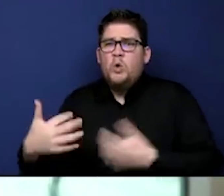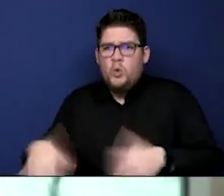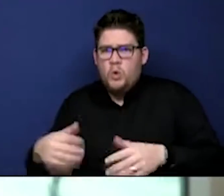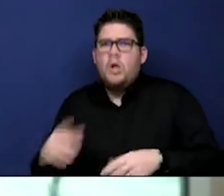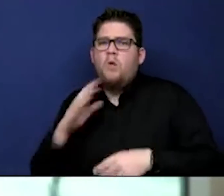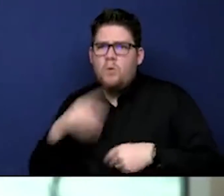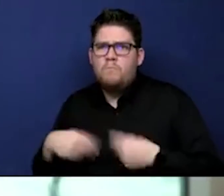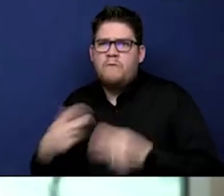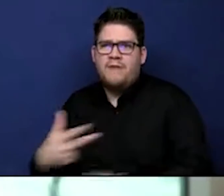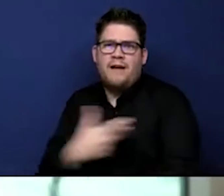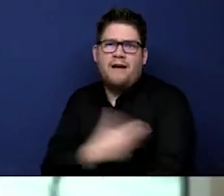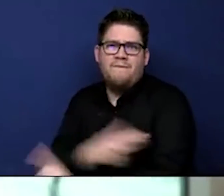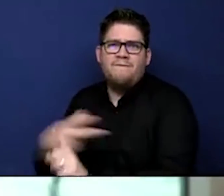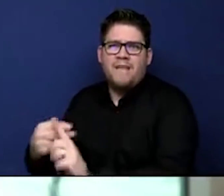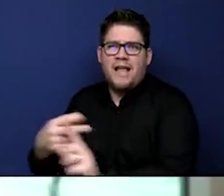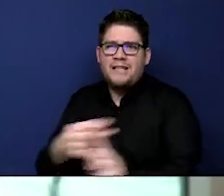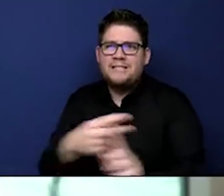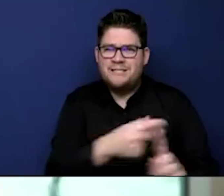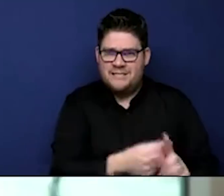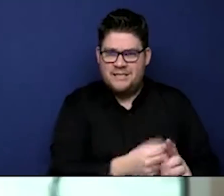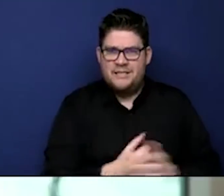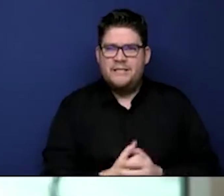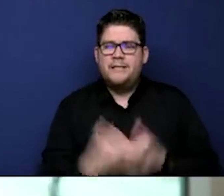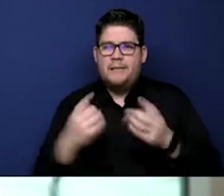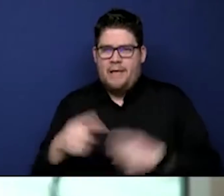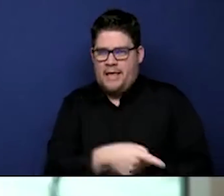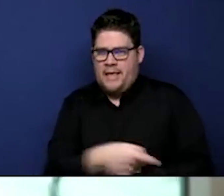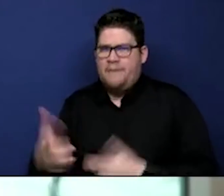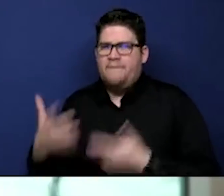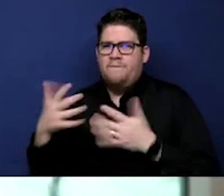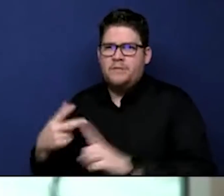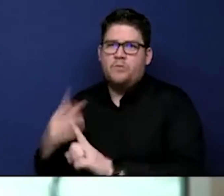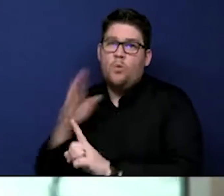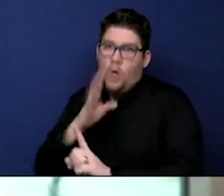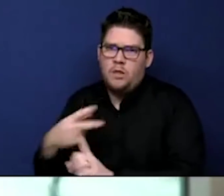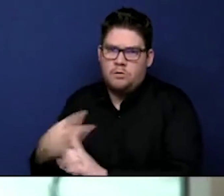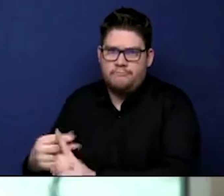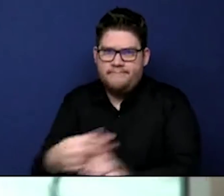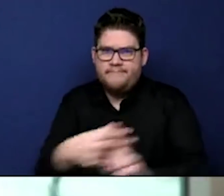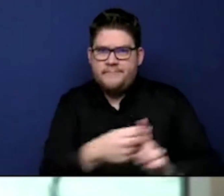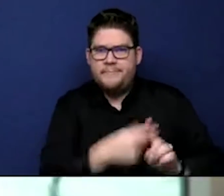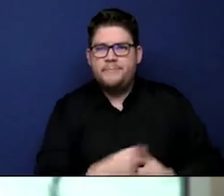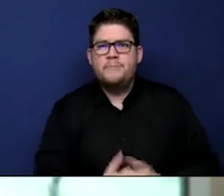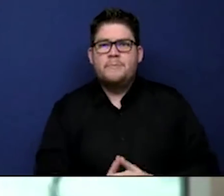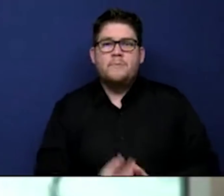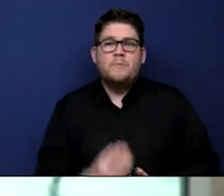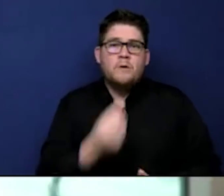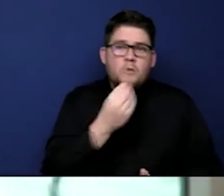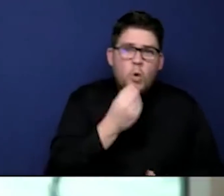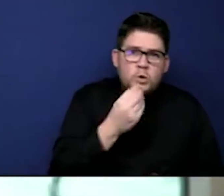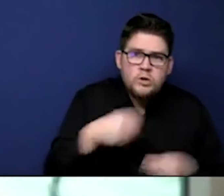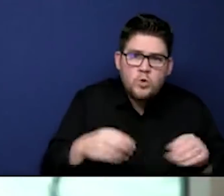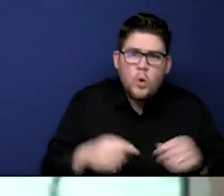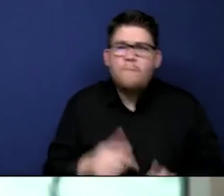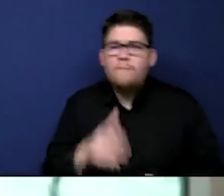So we call it the food and farm. So we've done a lot of the manufacturing, the food